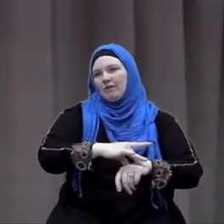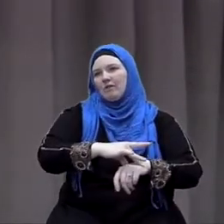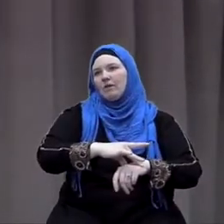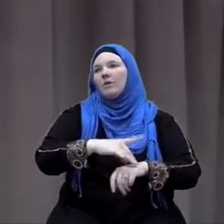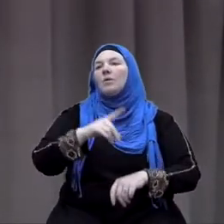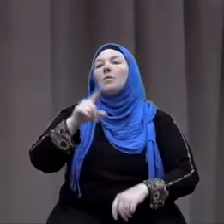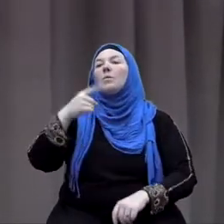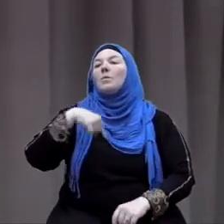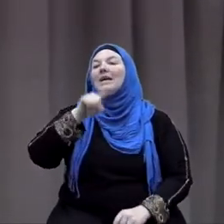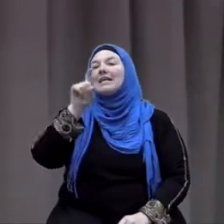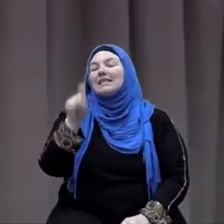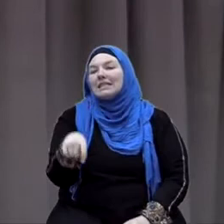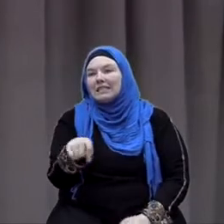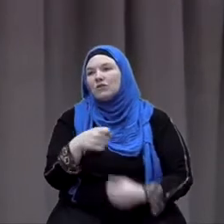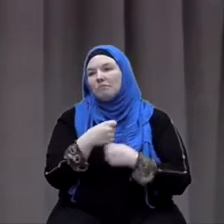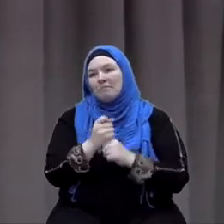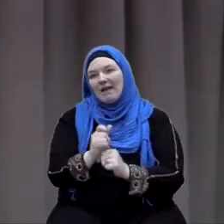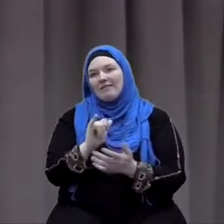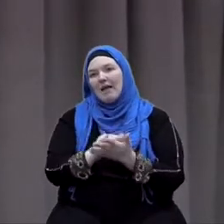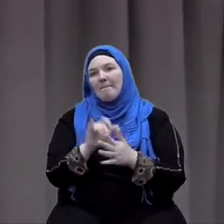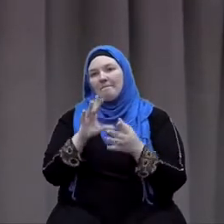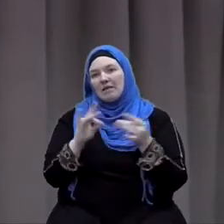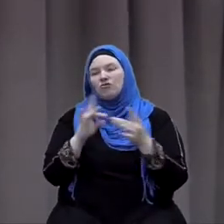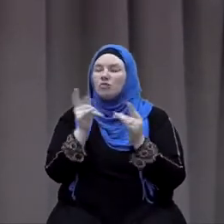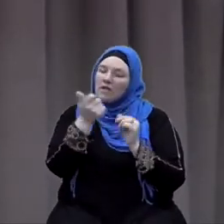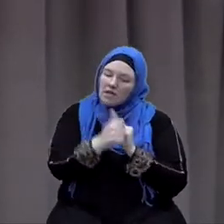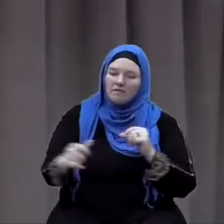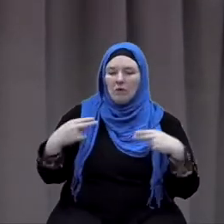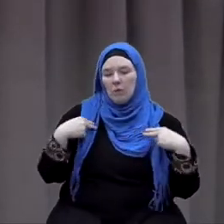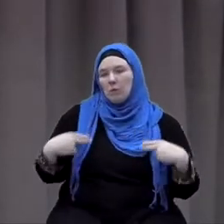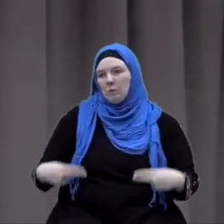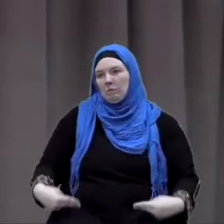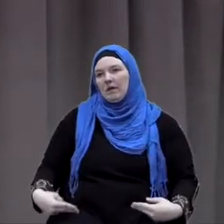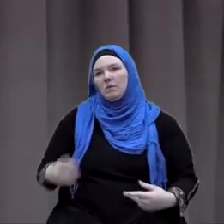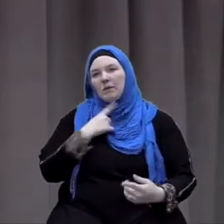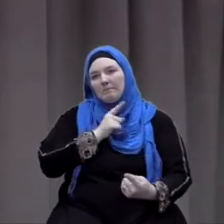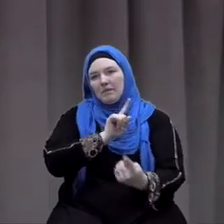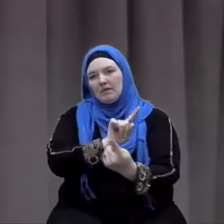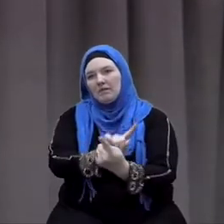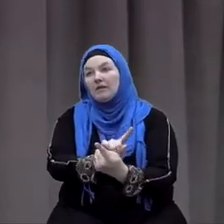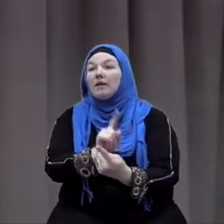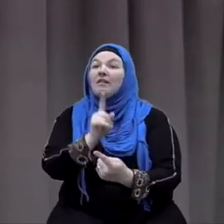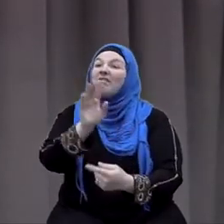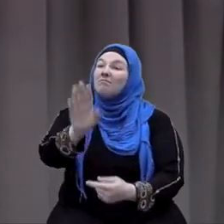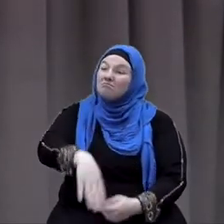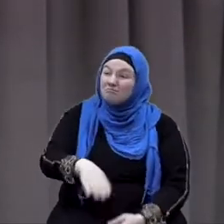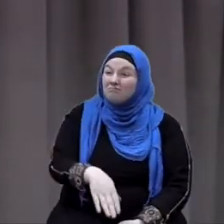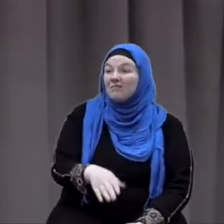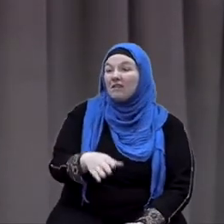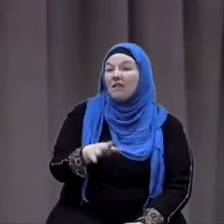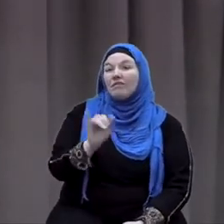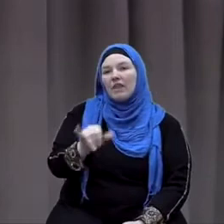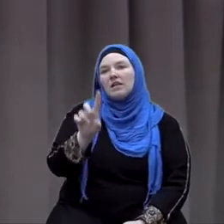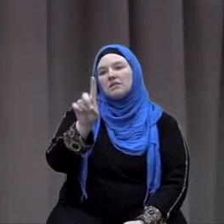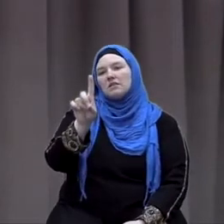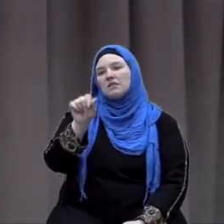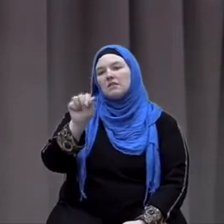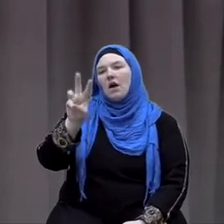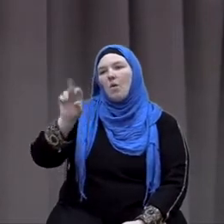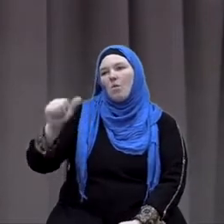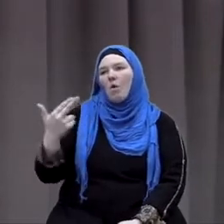to communicate this message to every human being we get in touch with. That is the da'wah of